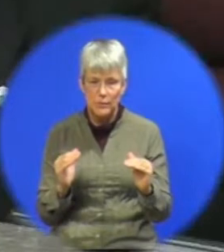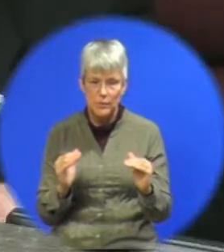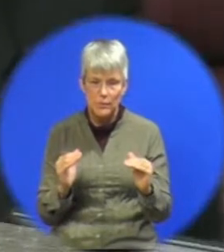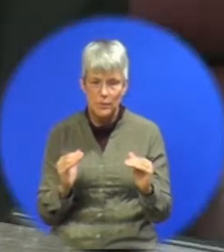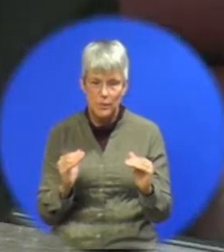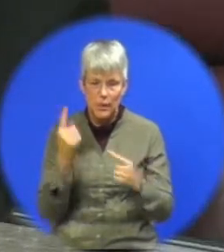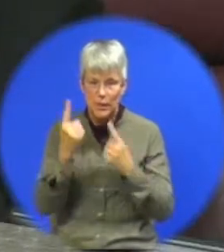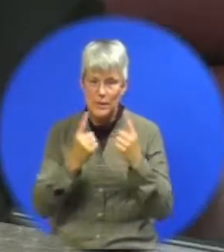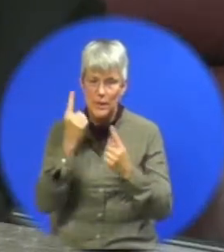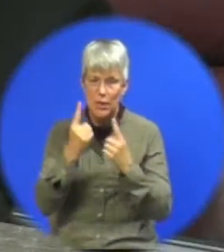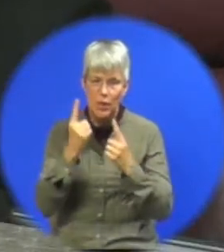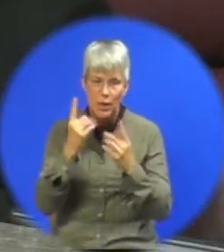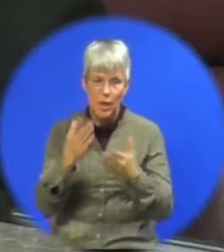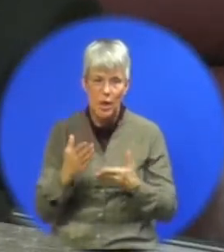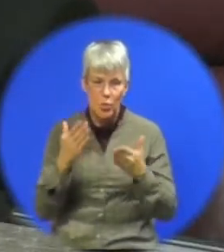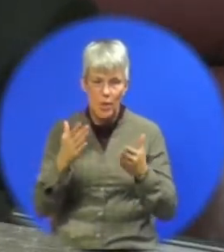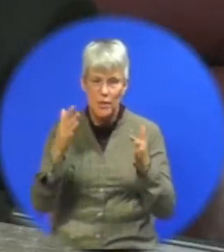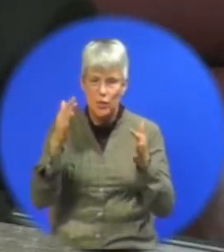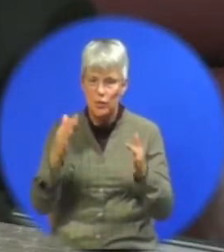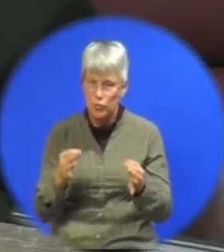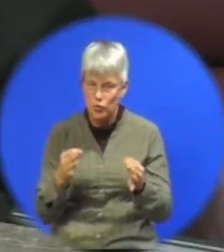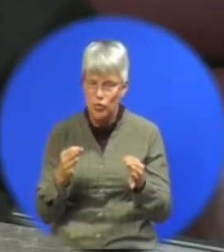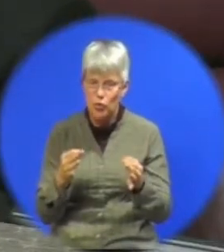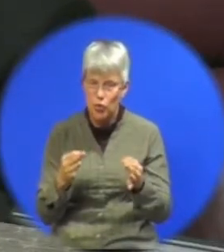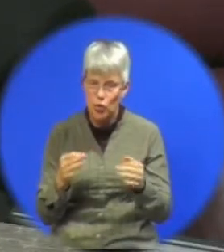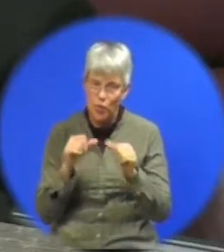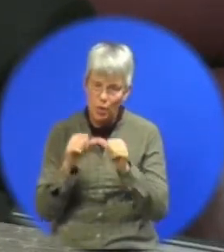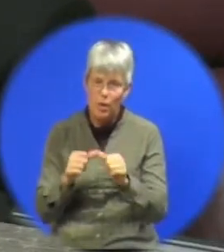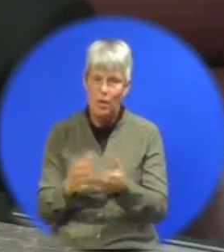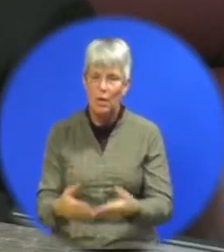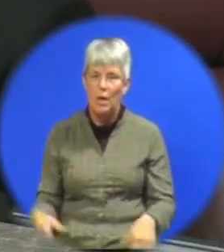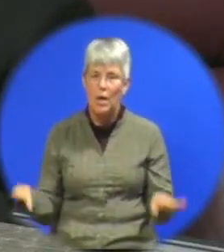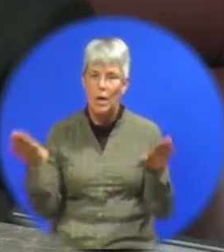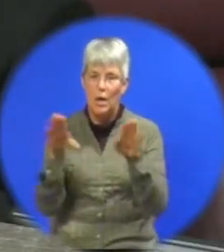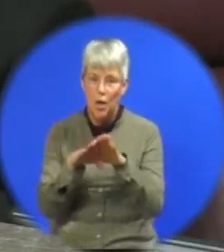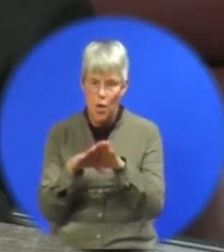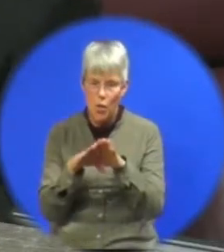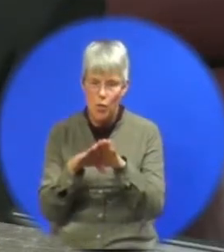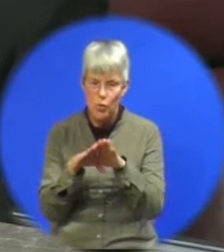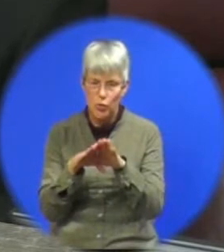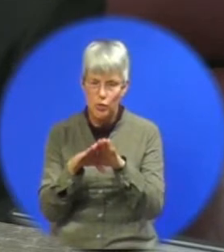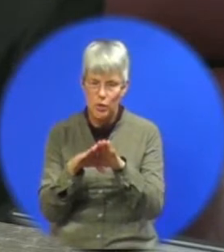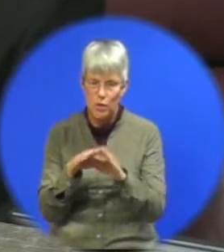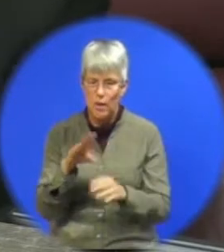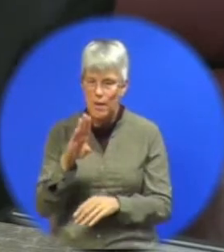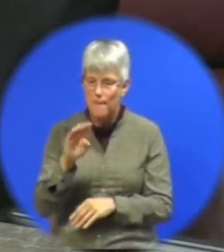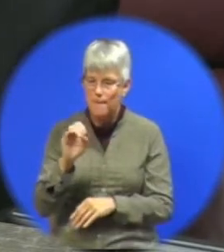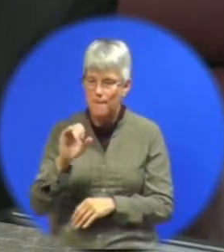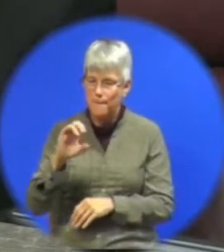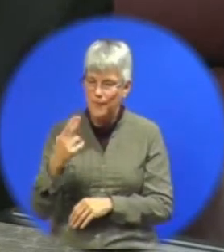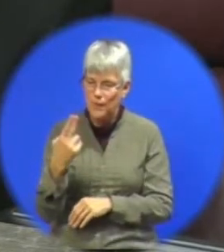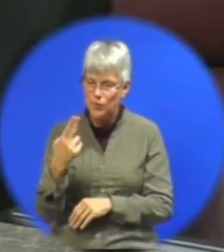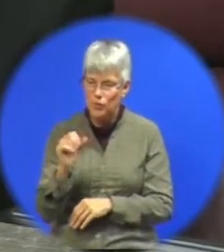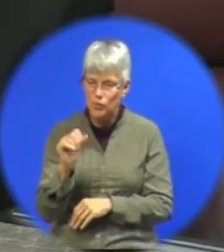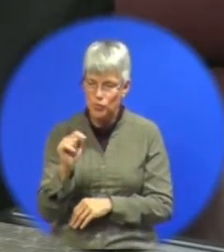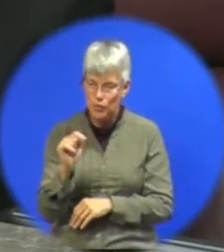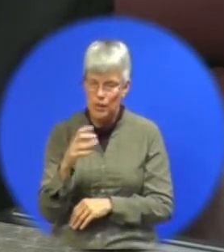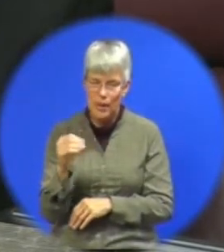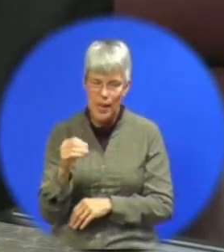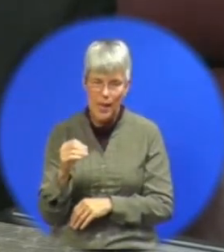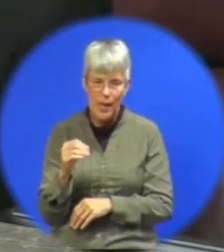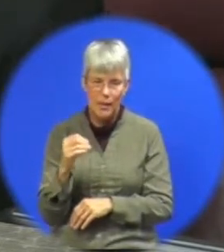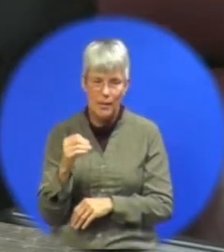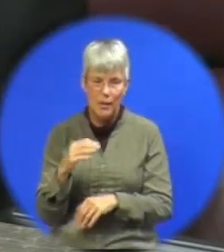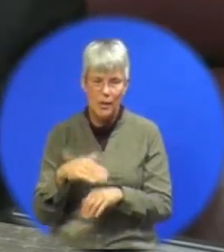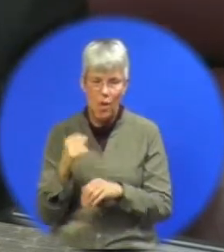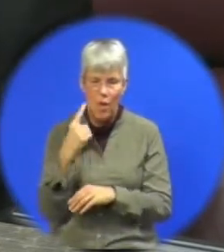a resolution of intent to permanently close an abandoned and unopened portion of Beach Street and to call for a public hearing. I'll ask